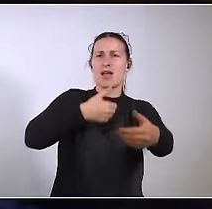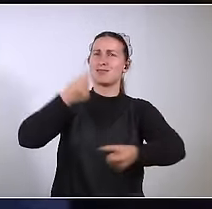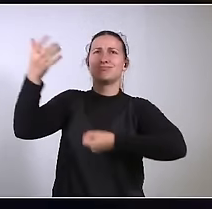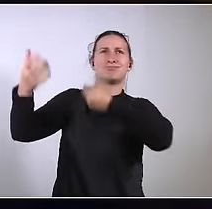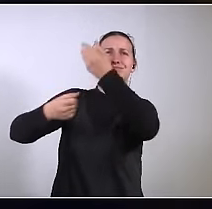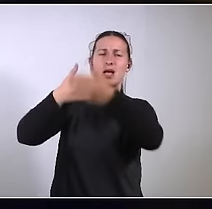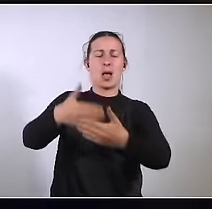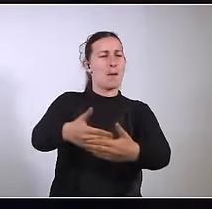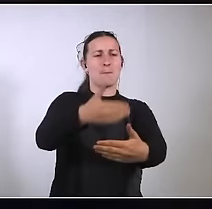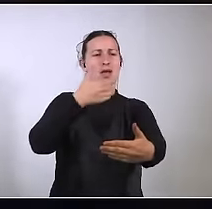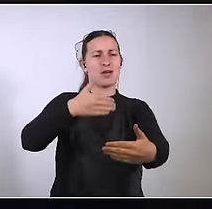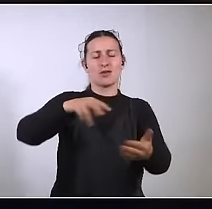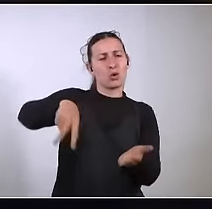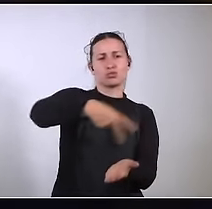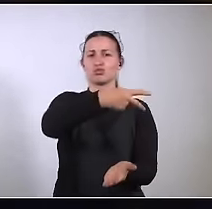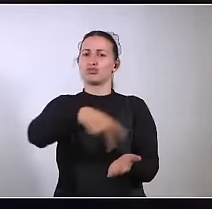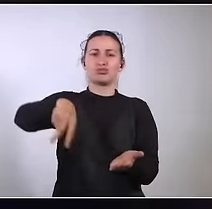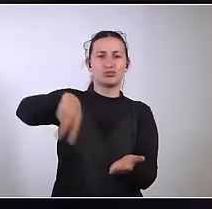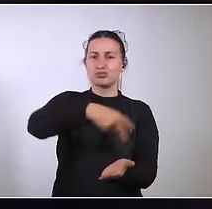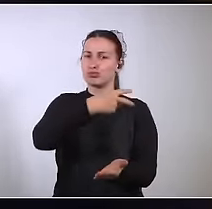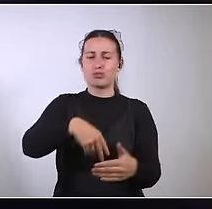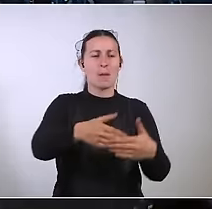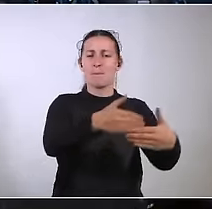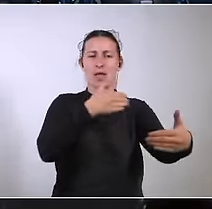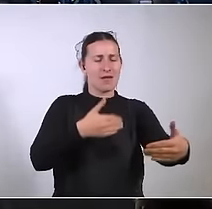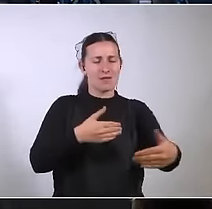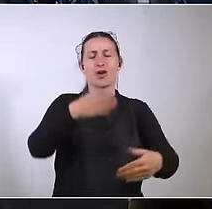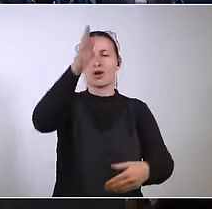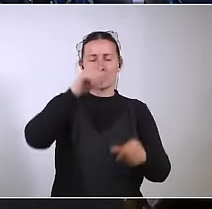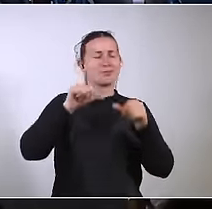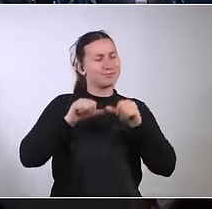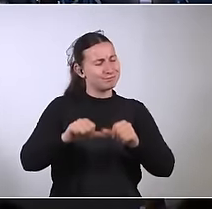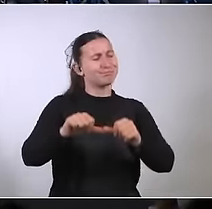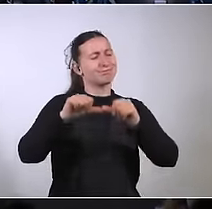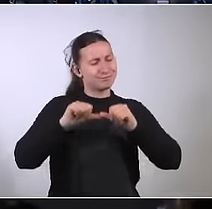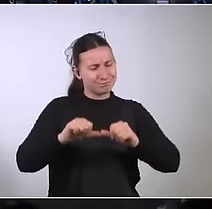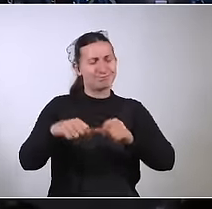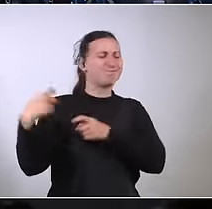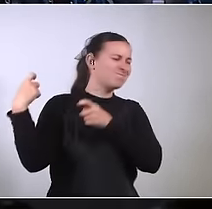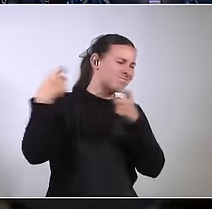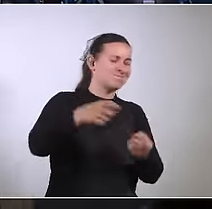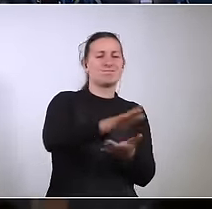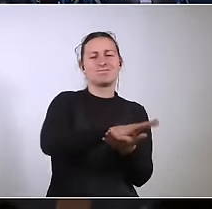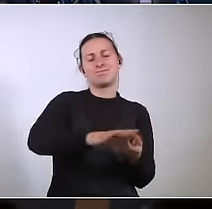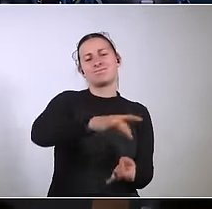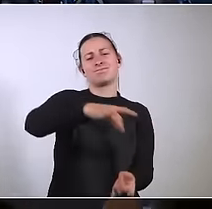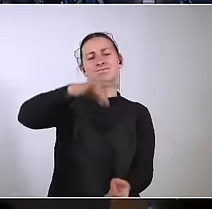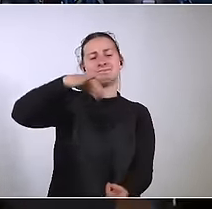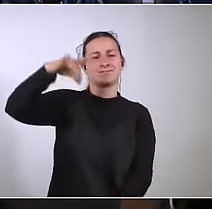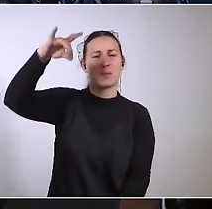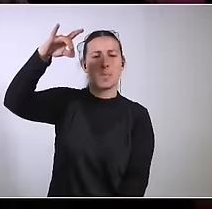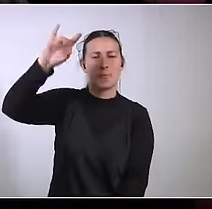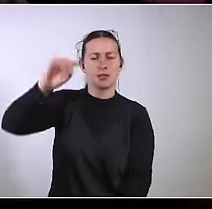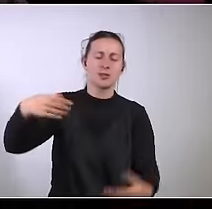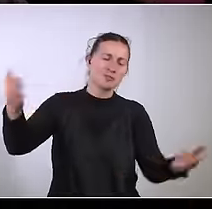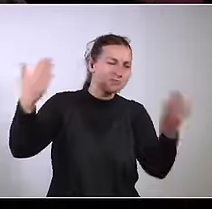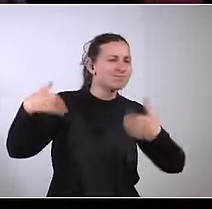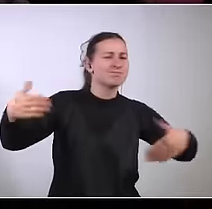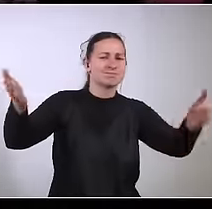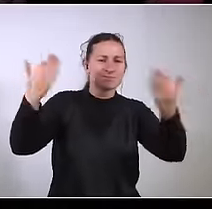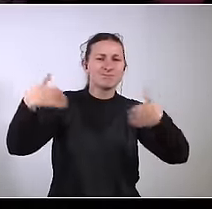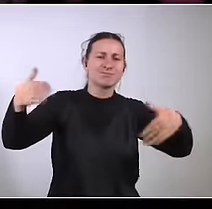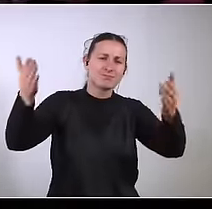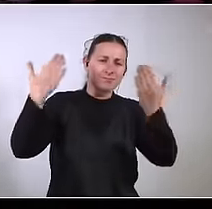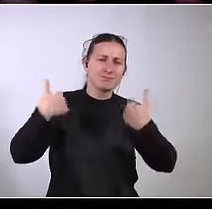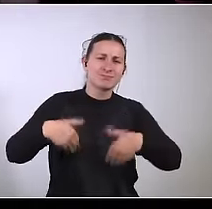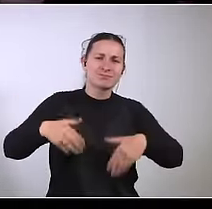before we do our dance. Come on, somebody. Easter, get into their spirit. Get into